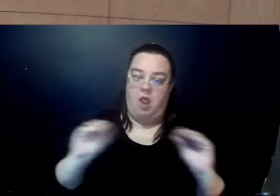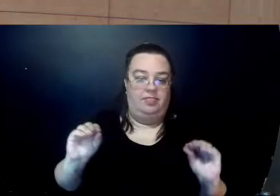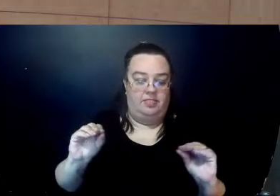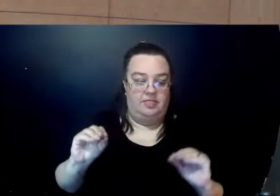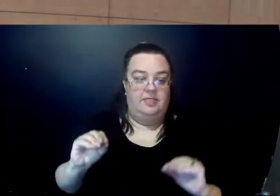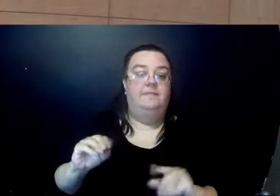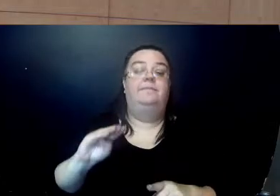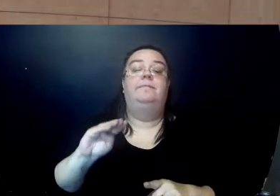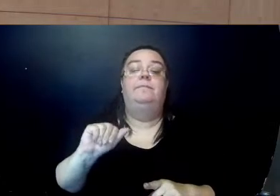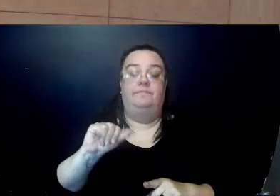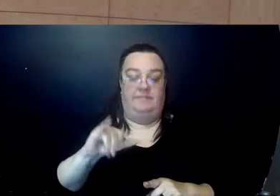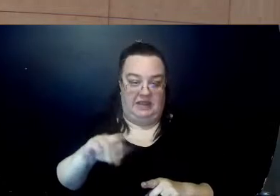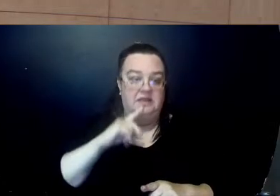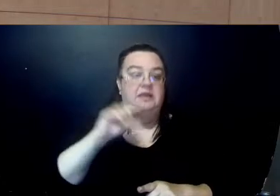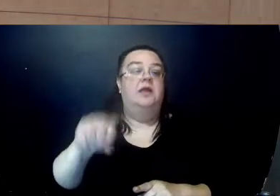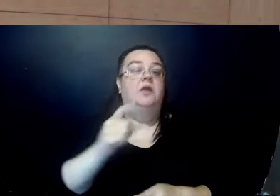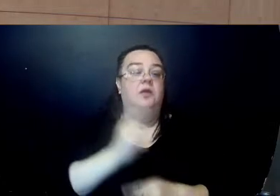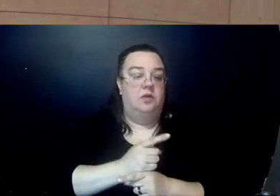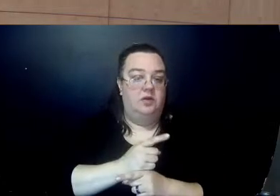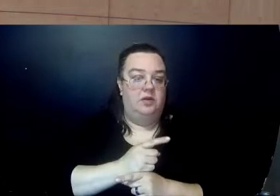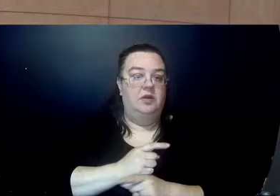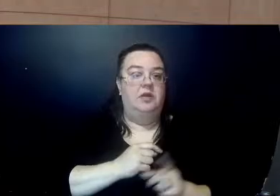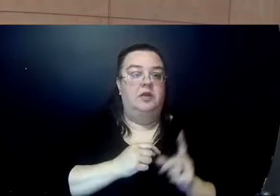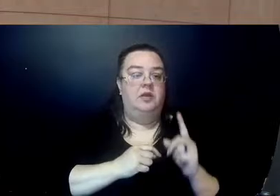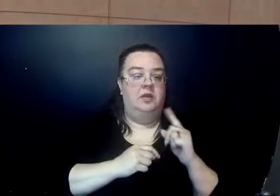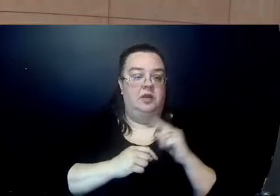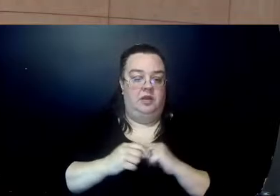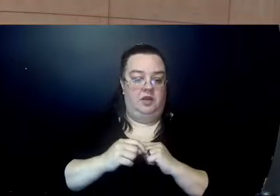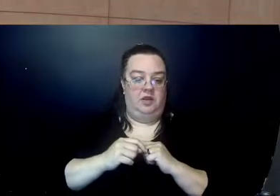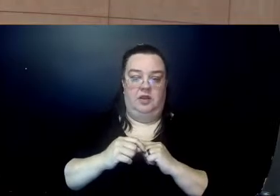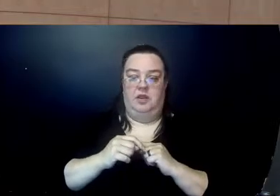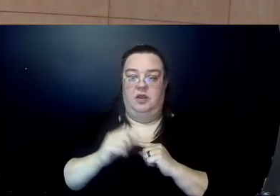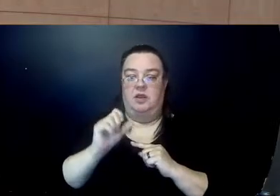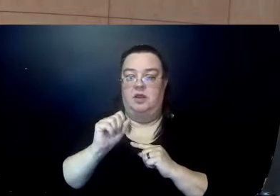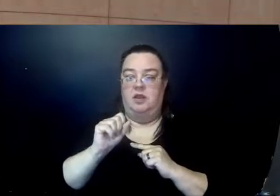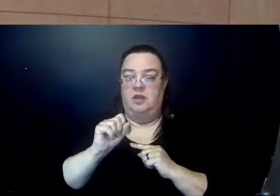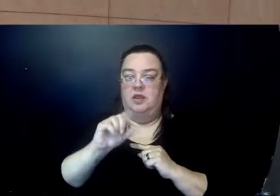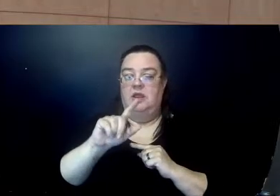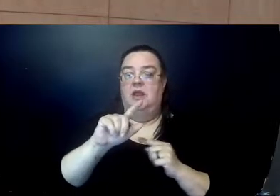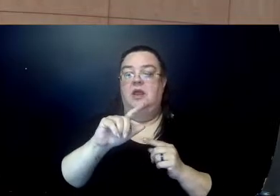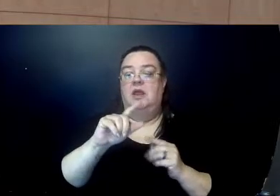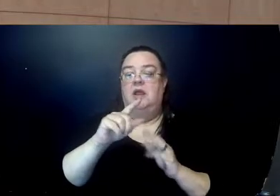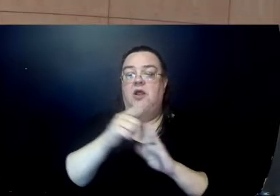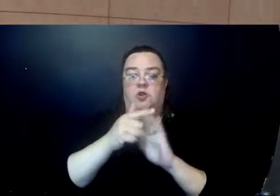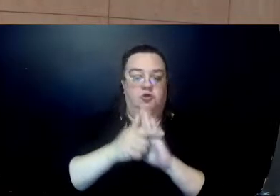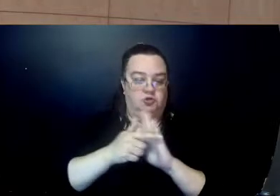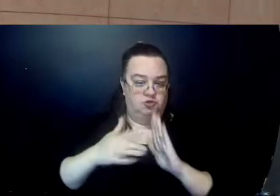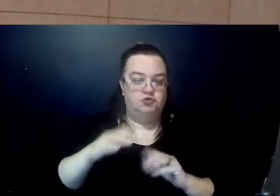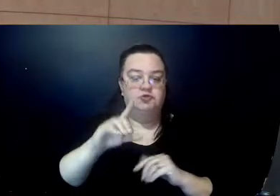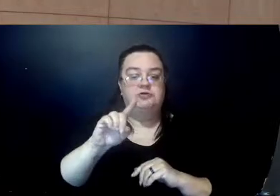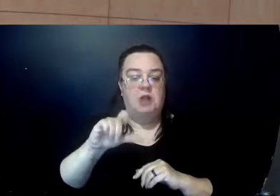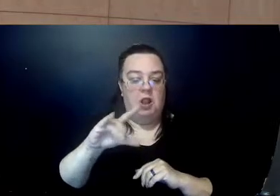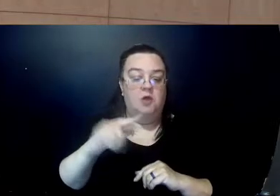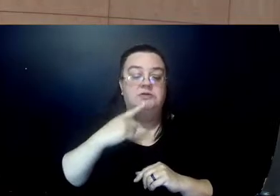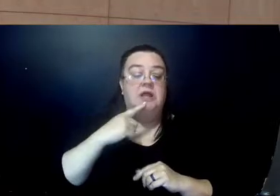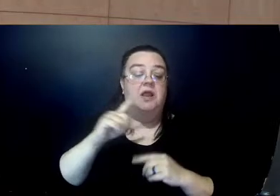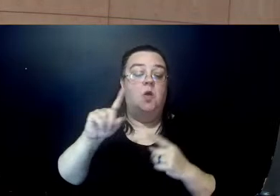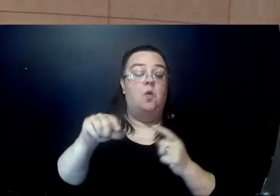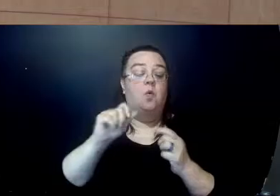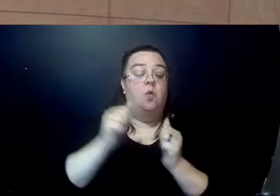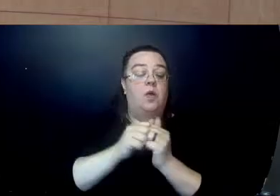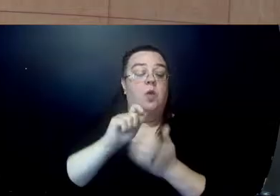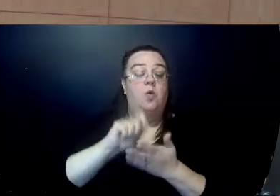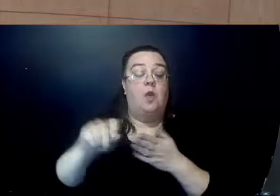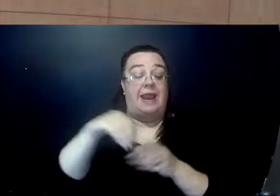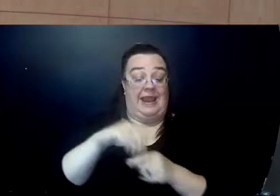Correct. Yeah, so with the write-in candidacy, because when you have a write-in candidate, they're not on the